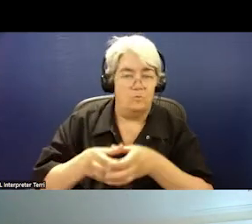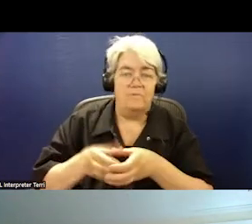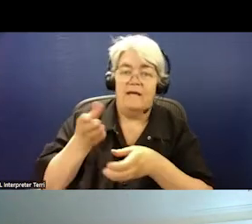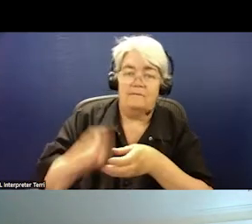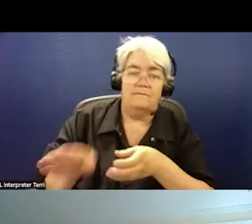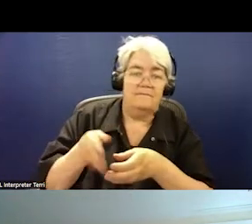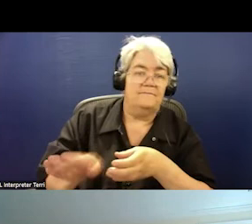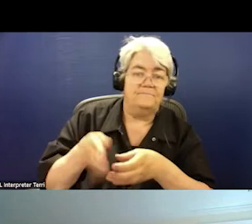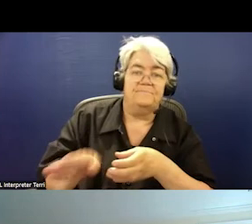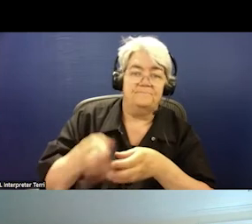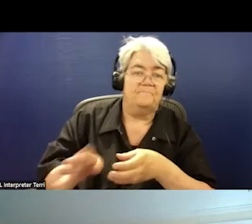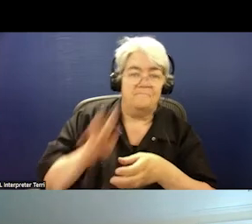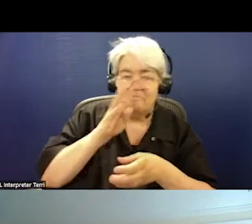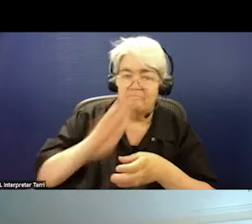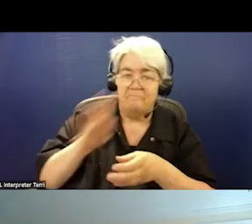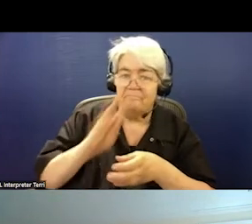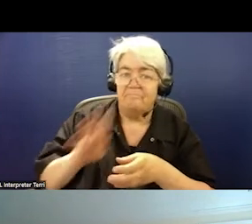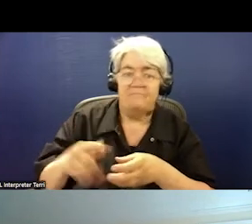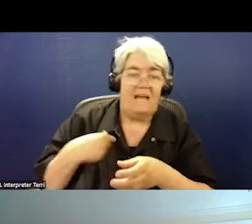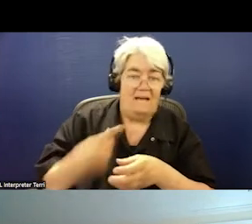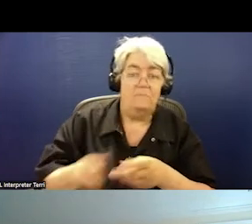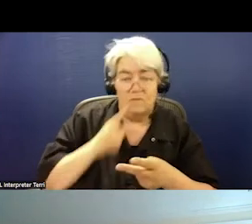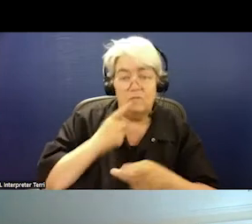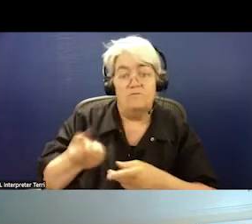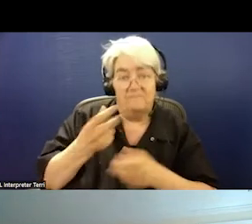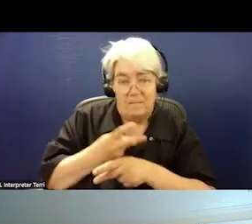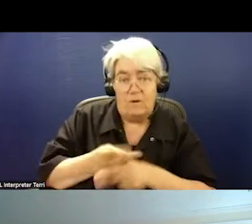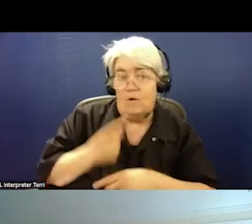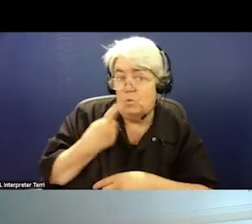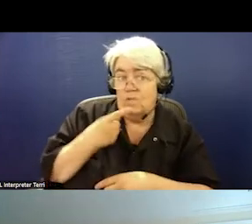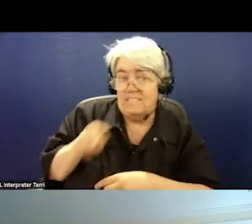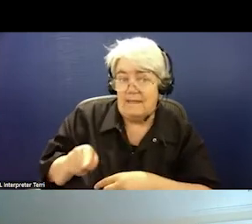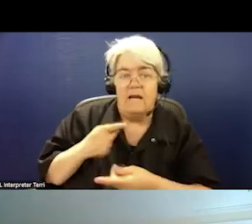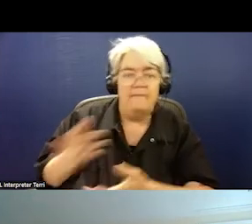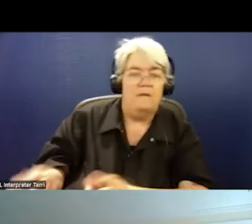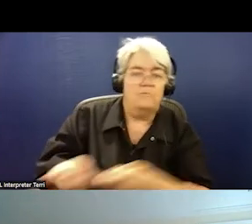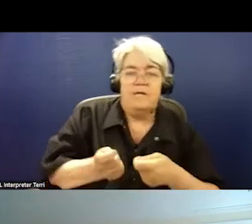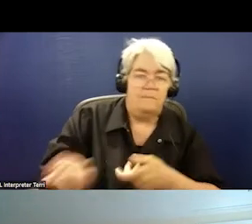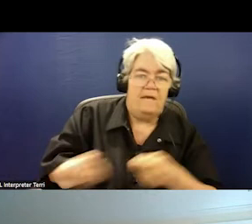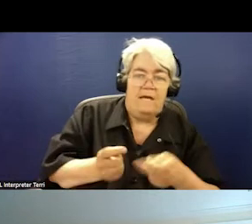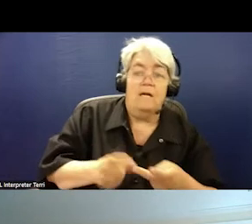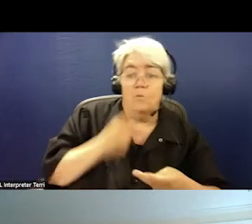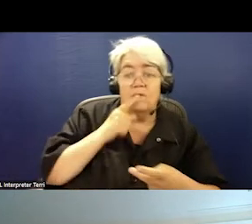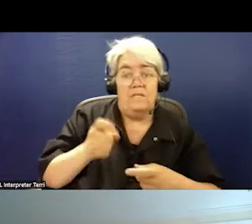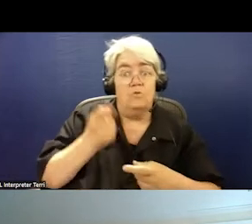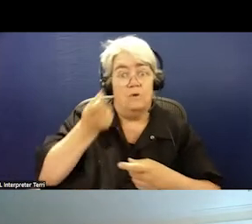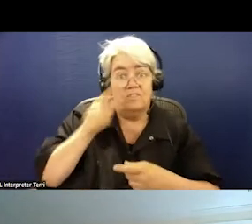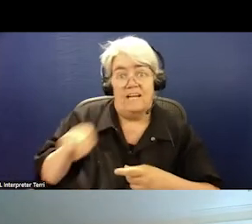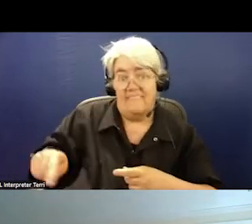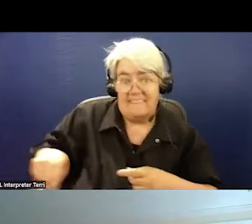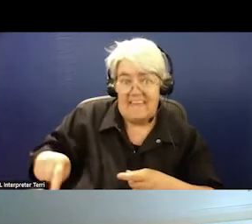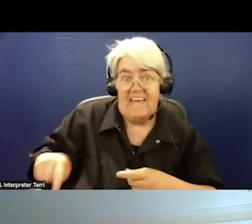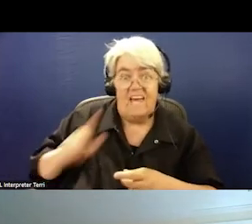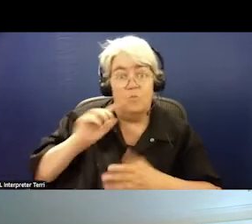We need to understand what that group is and do something about it. We need to recognize there are emergent leaders in that group and